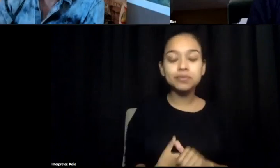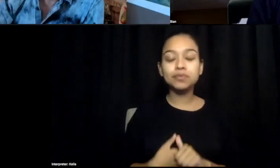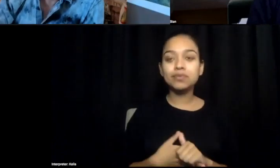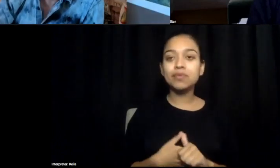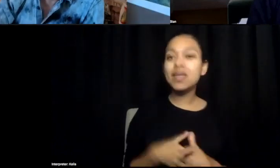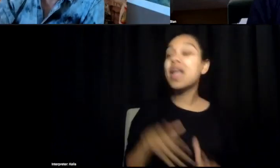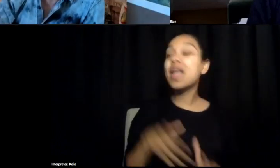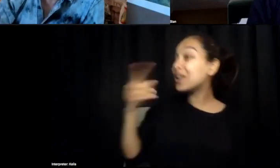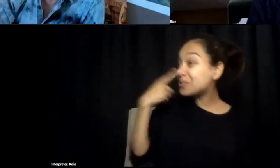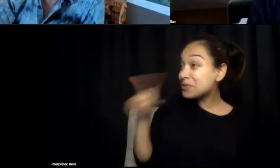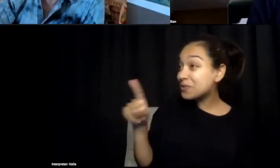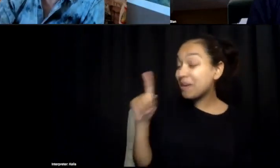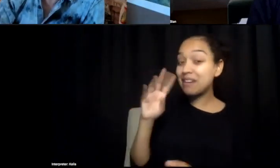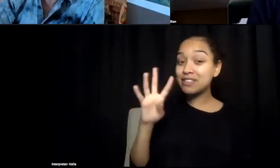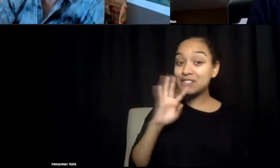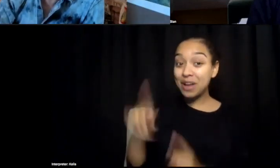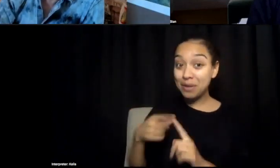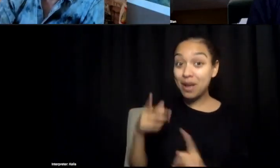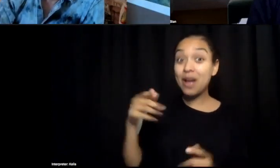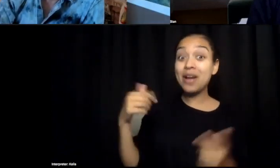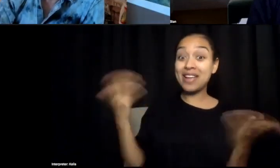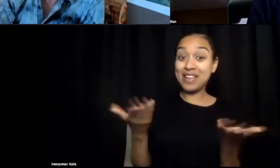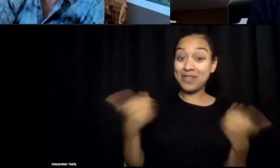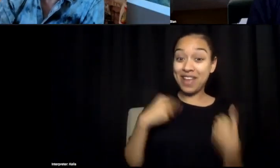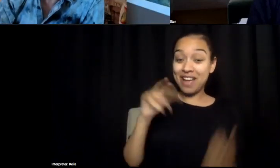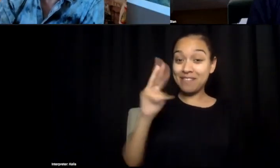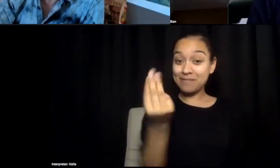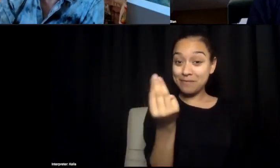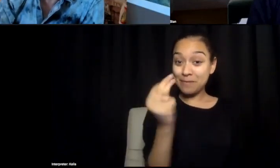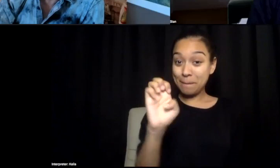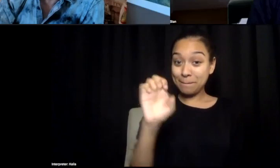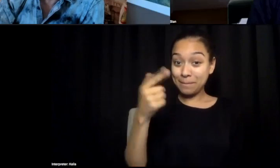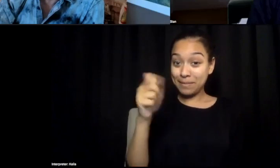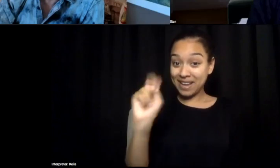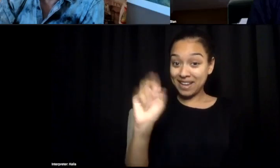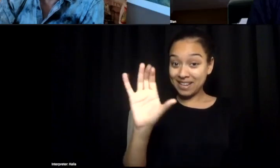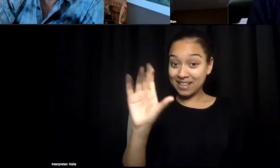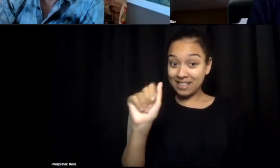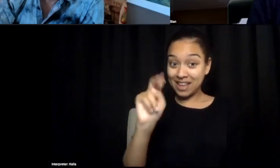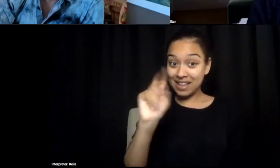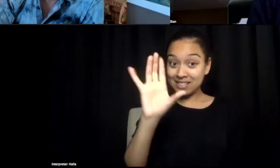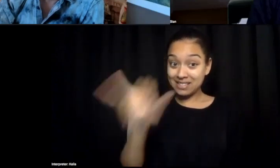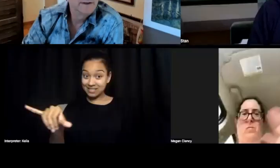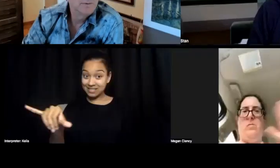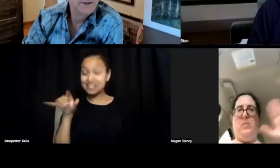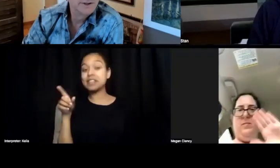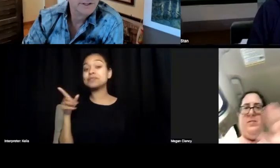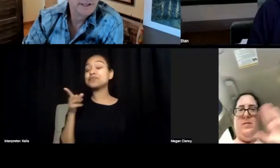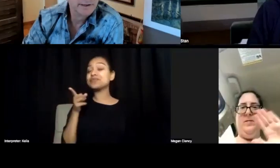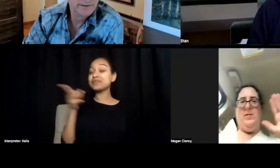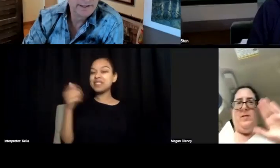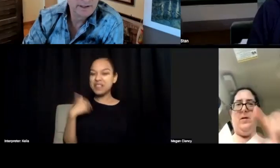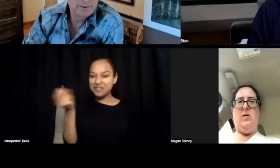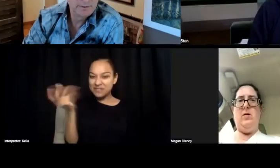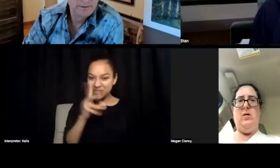a voice here. We have Megan Clancy. Megan Clancy had a couple of questions